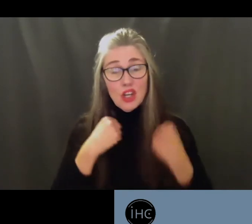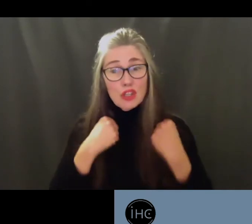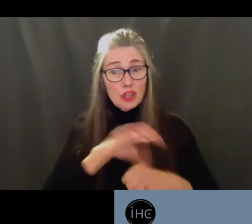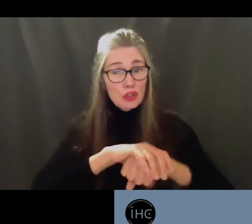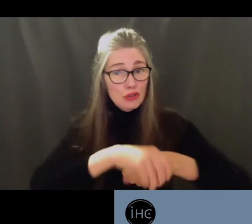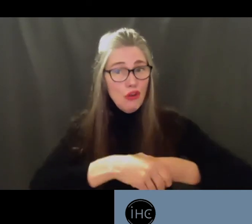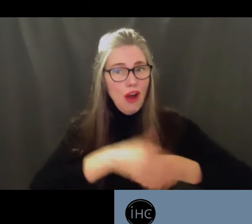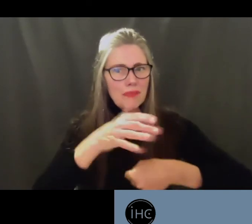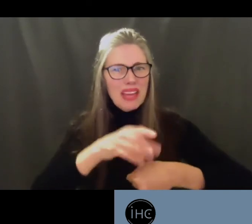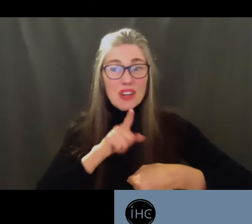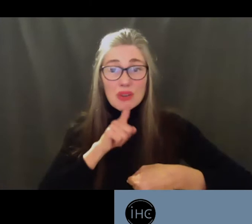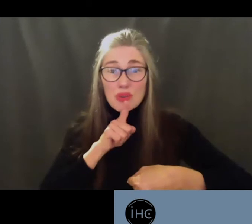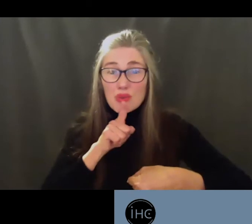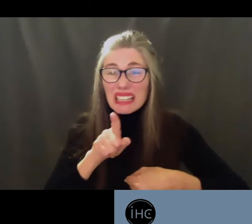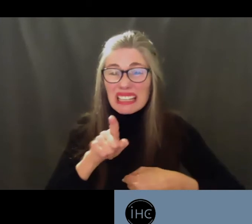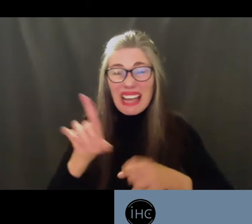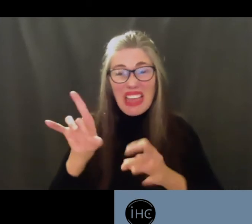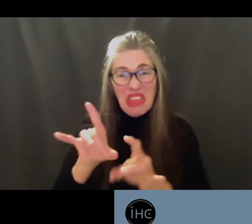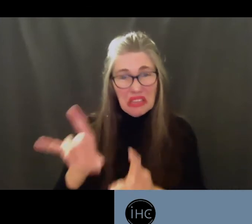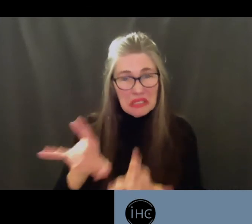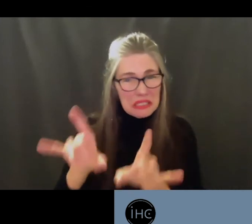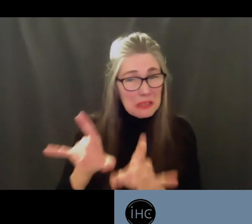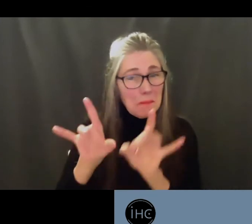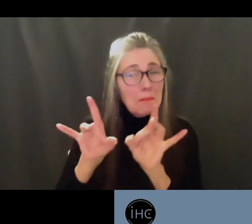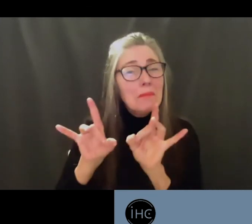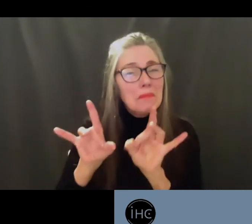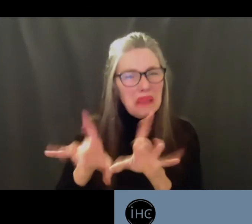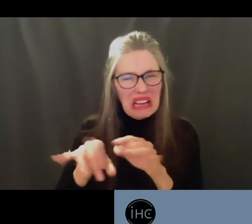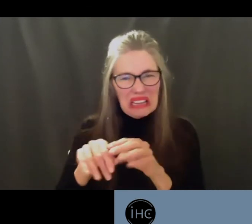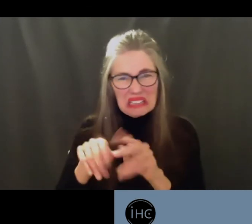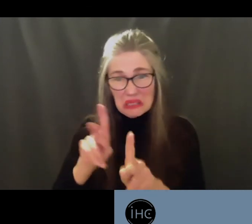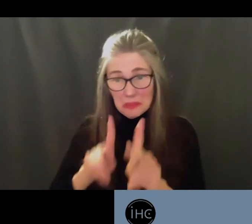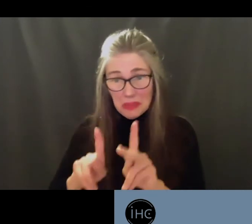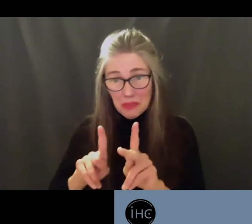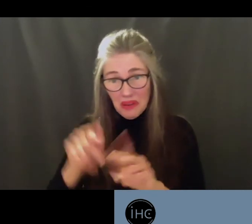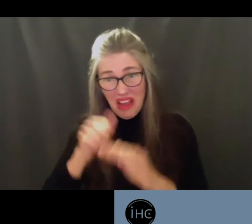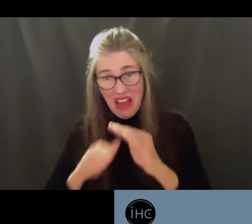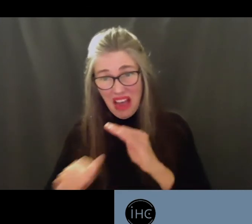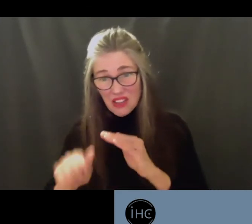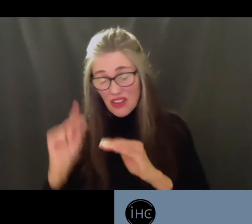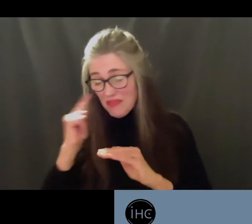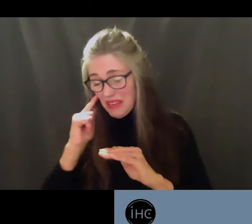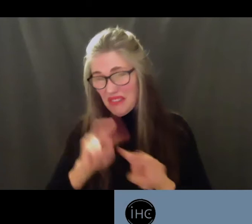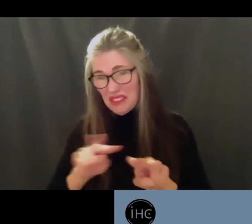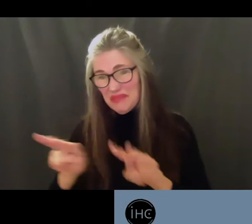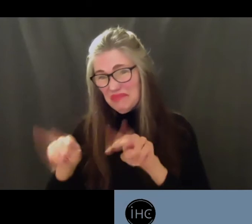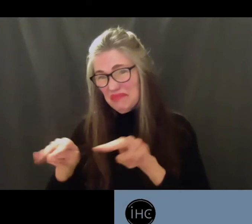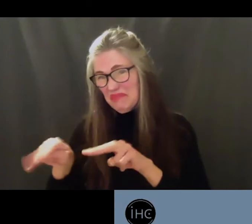absolutely despise those they govern, and the more people